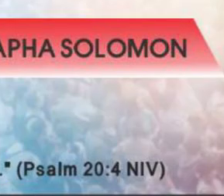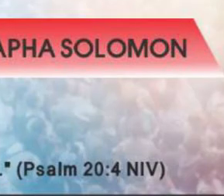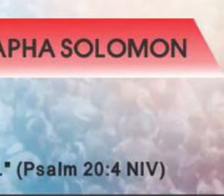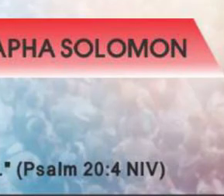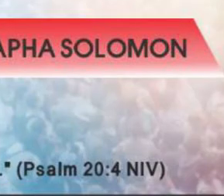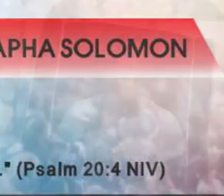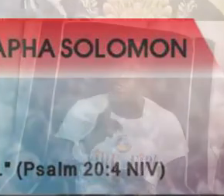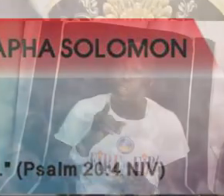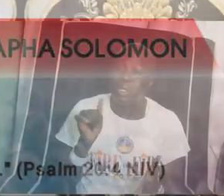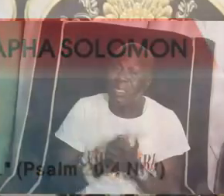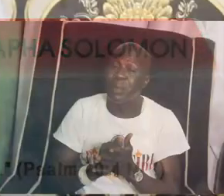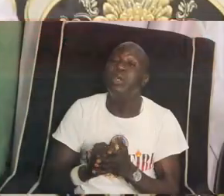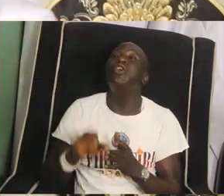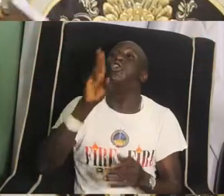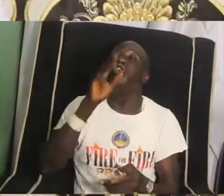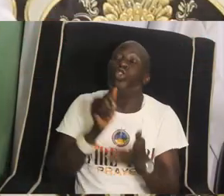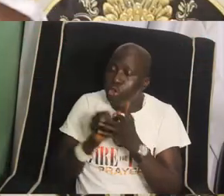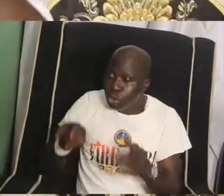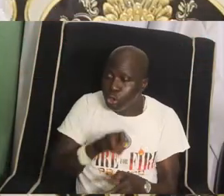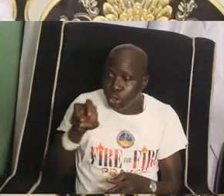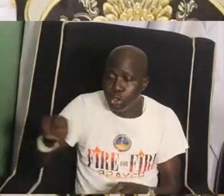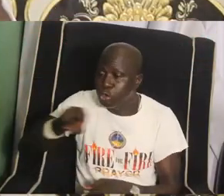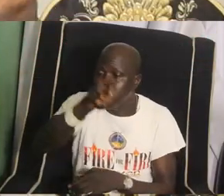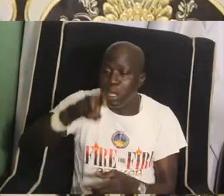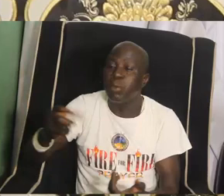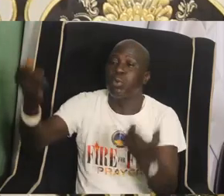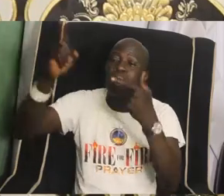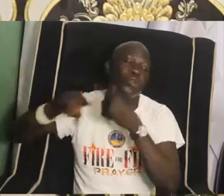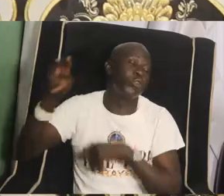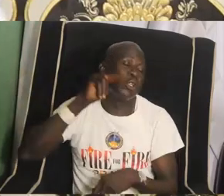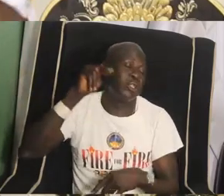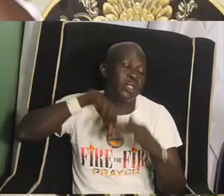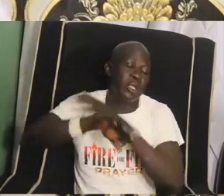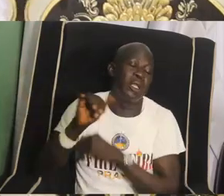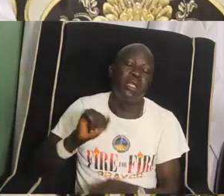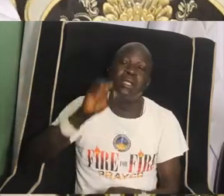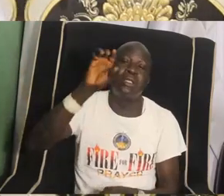Yourself, and make sure. Come down to Lufakpe.